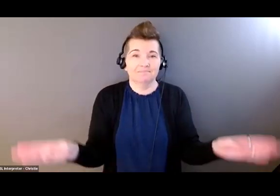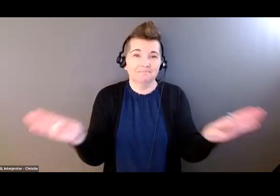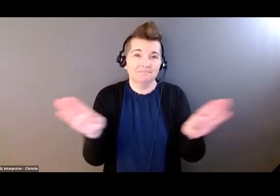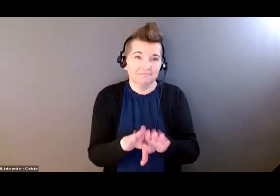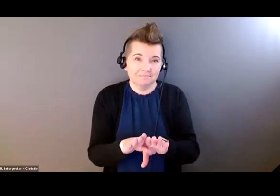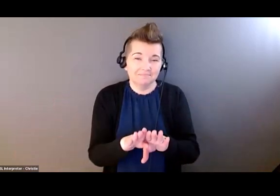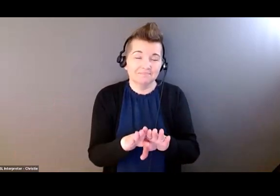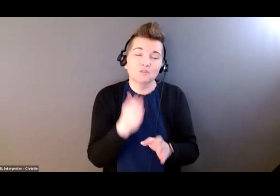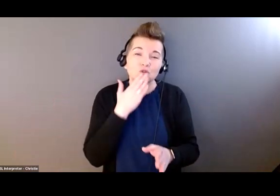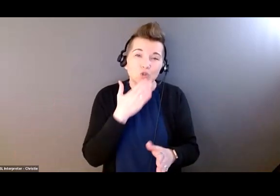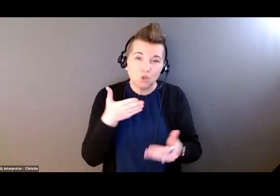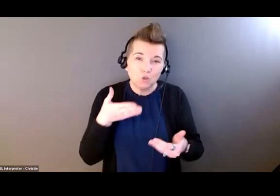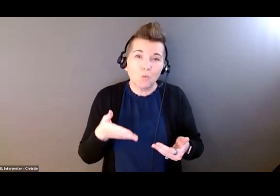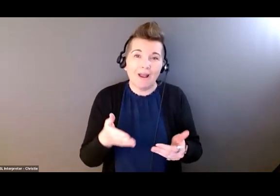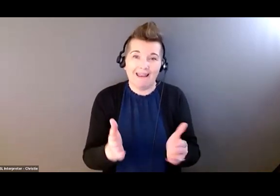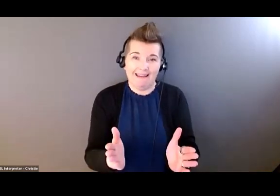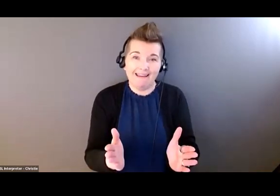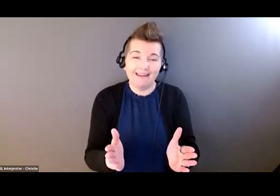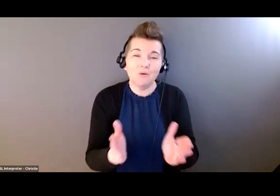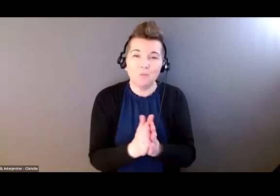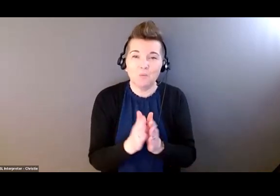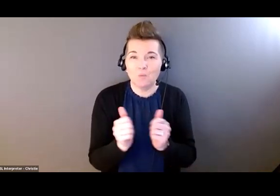we want to,